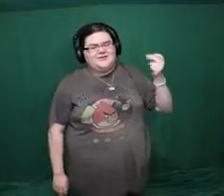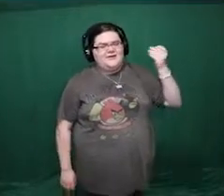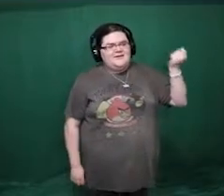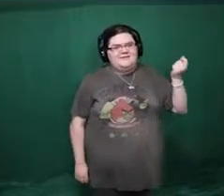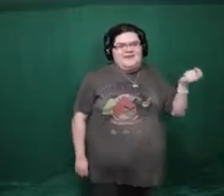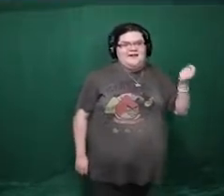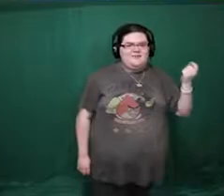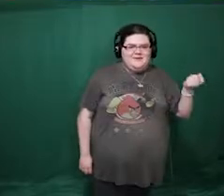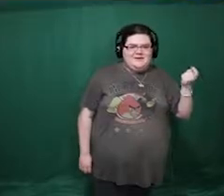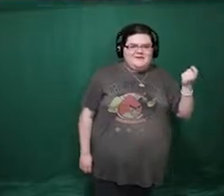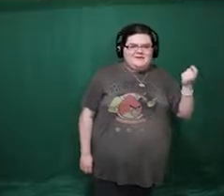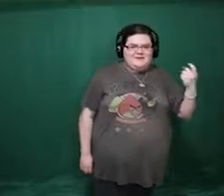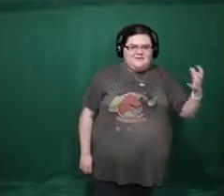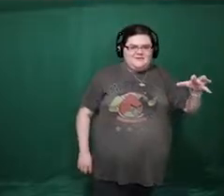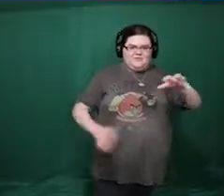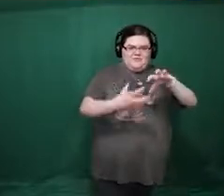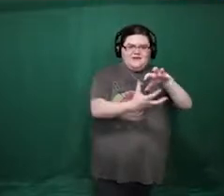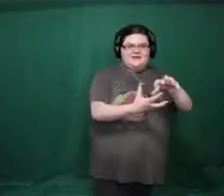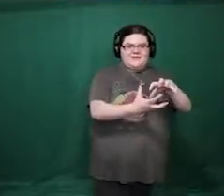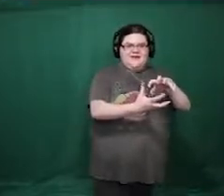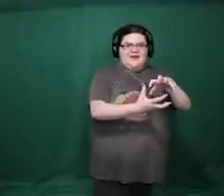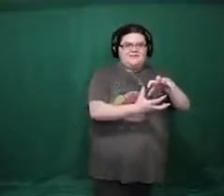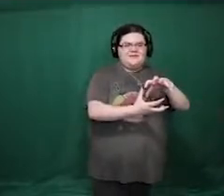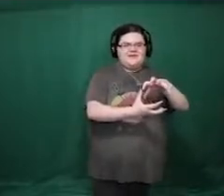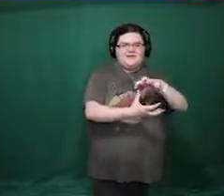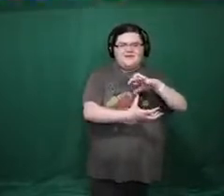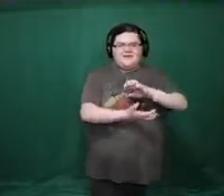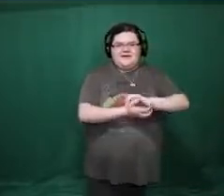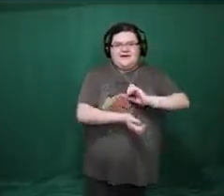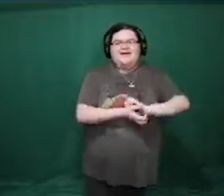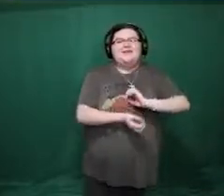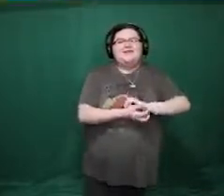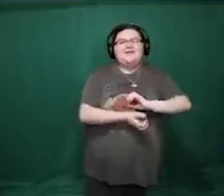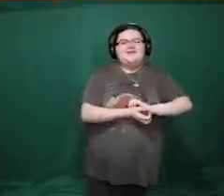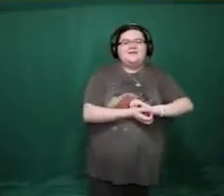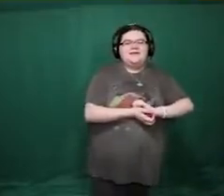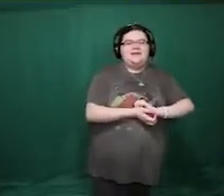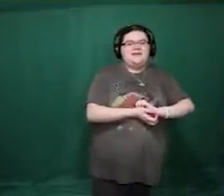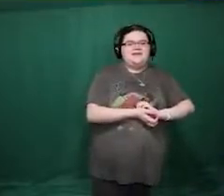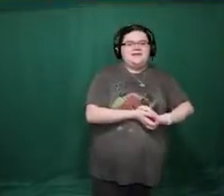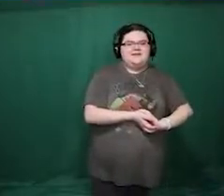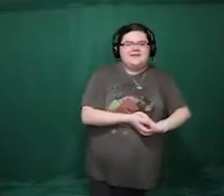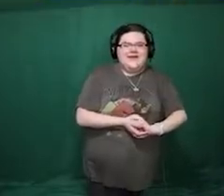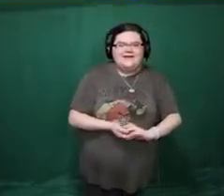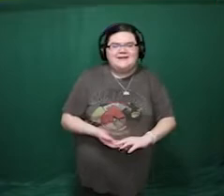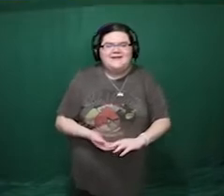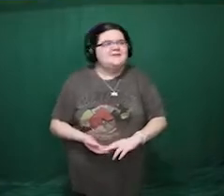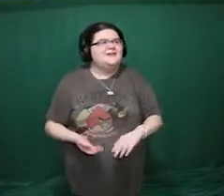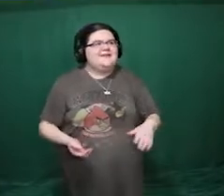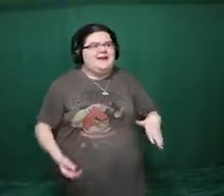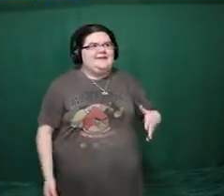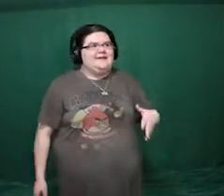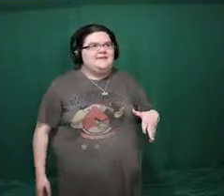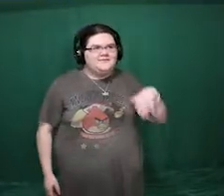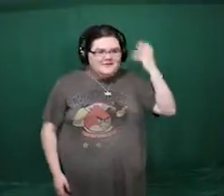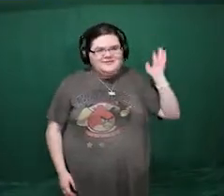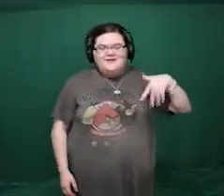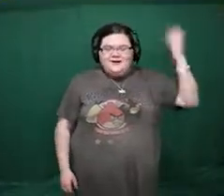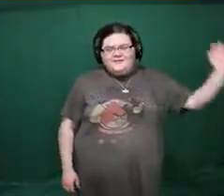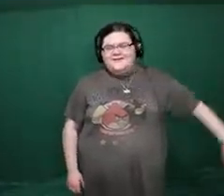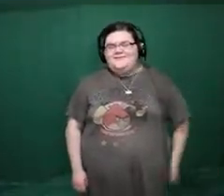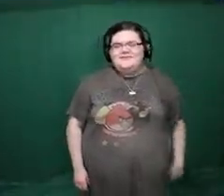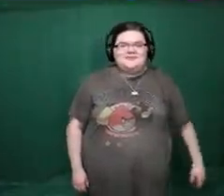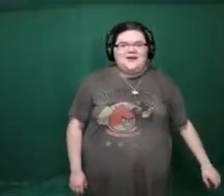the Vanellope's racing game. Fuck. I can't think of the Candy Kingdom. Okay. It's not the Candy Kingdom.